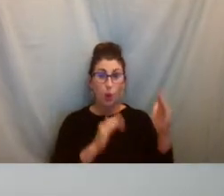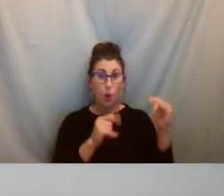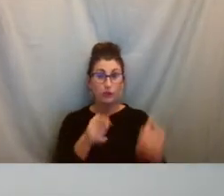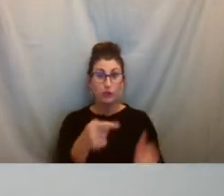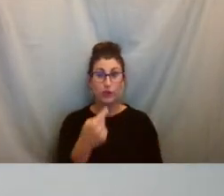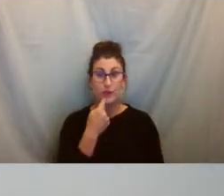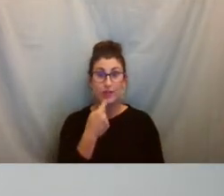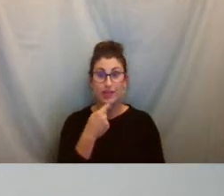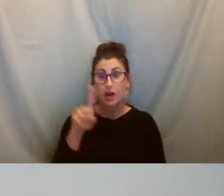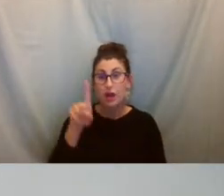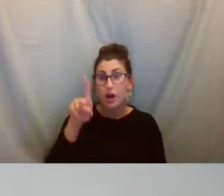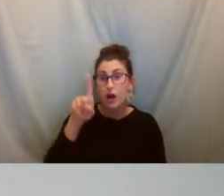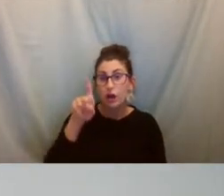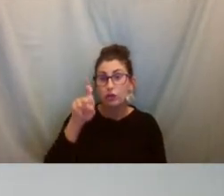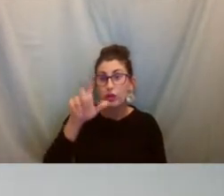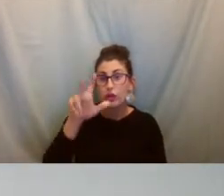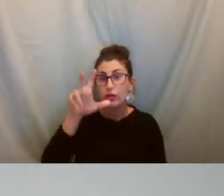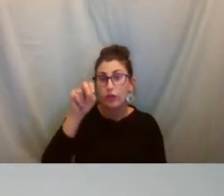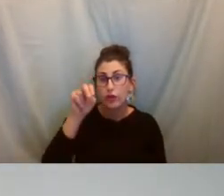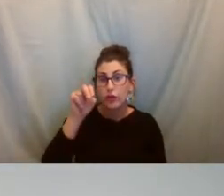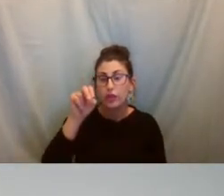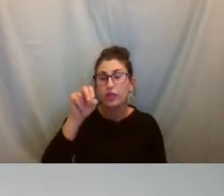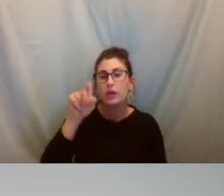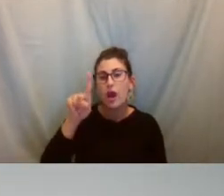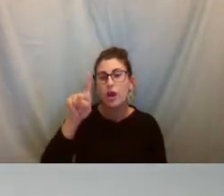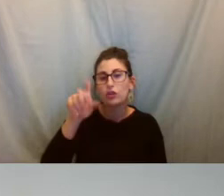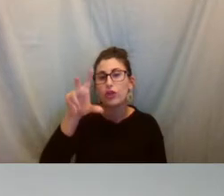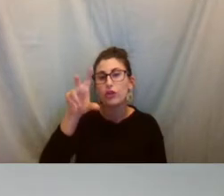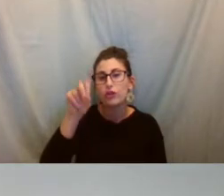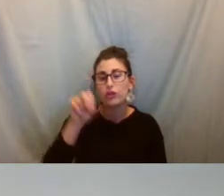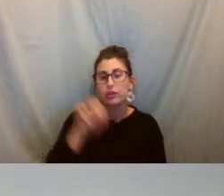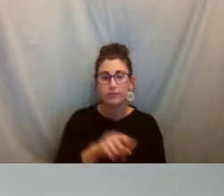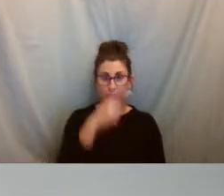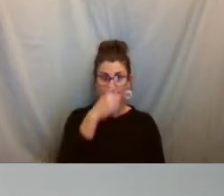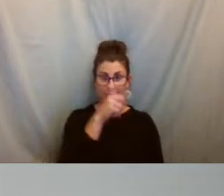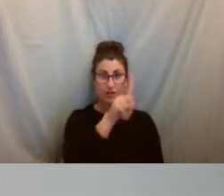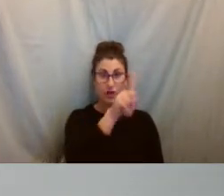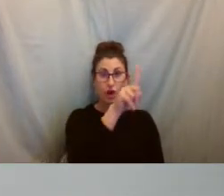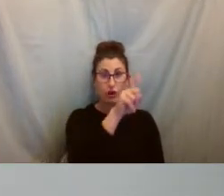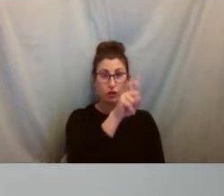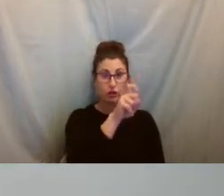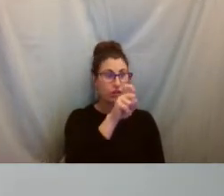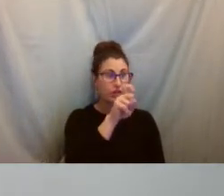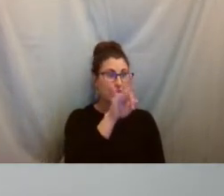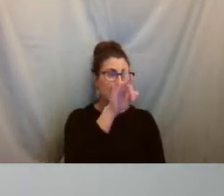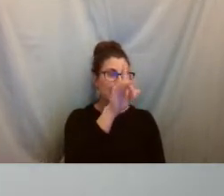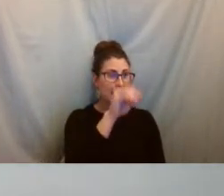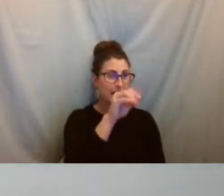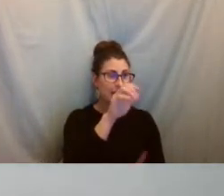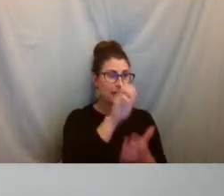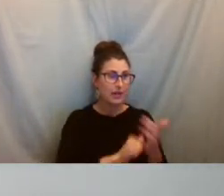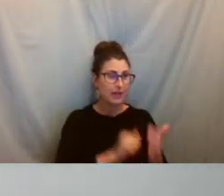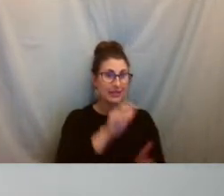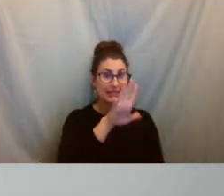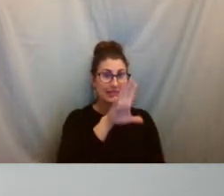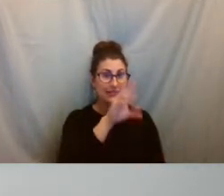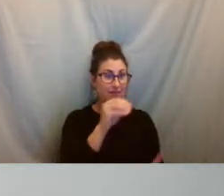So hopefully you said 130 degrees. 180 minus 50 is 130.